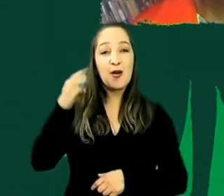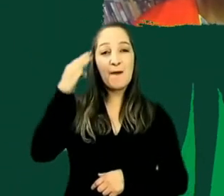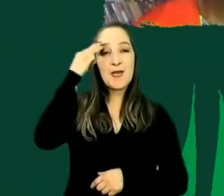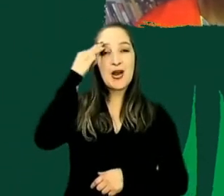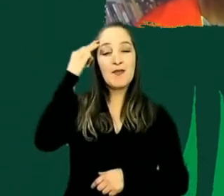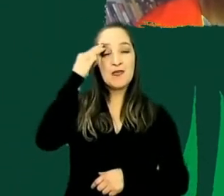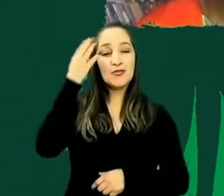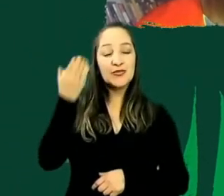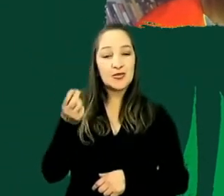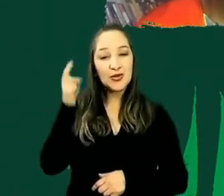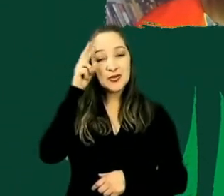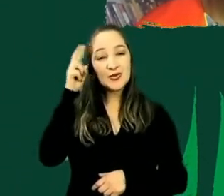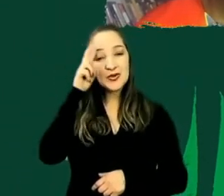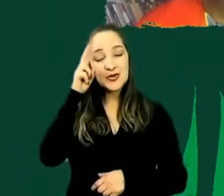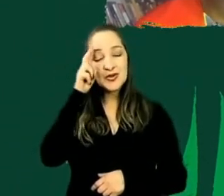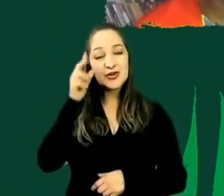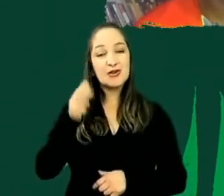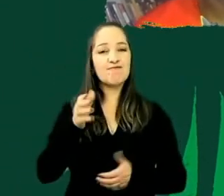Memory, the